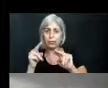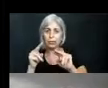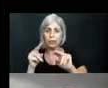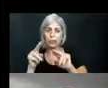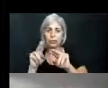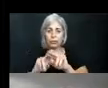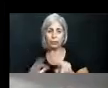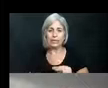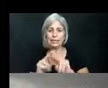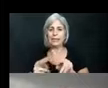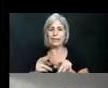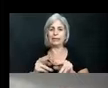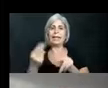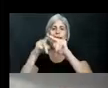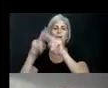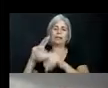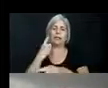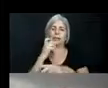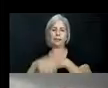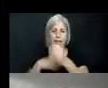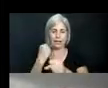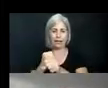to how it was measured previously.